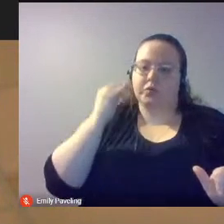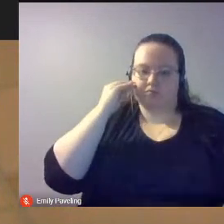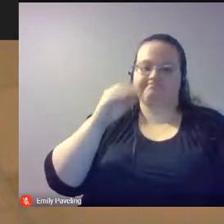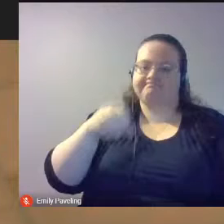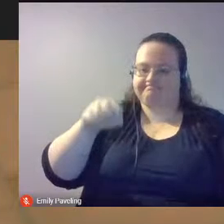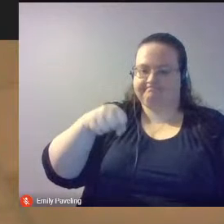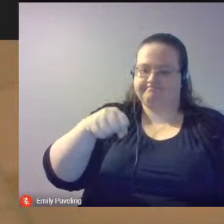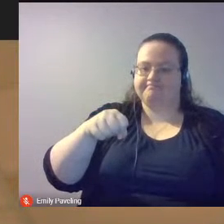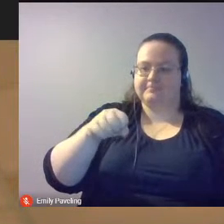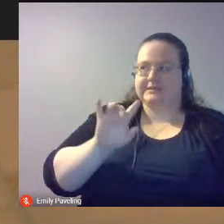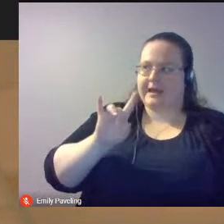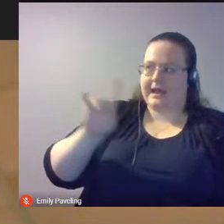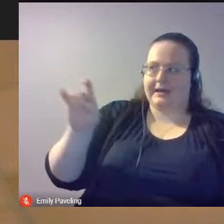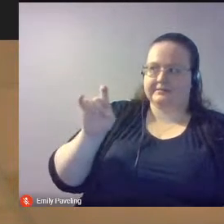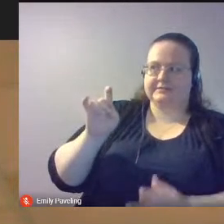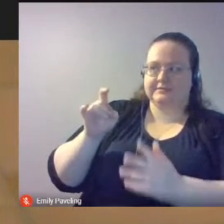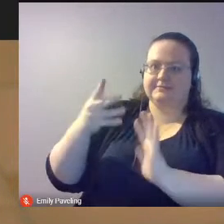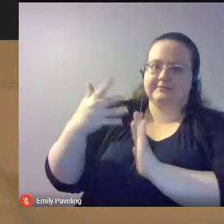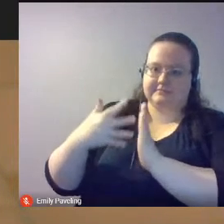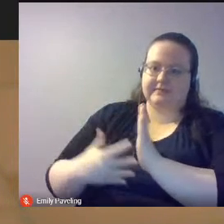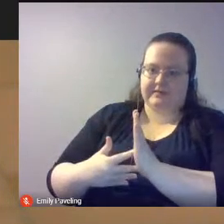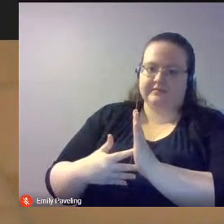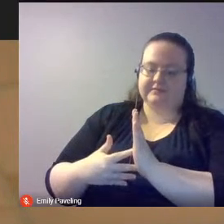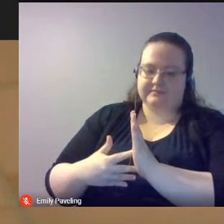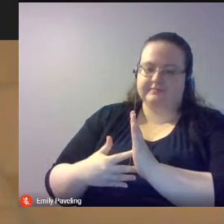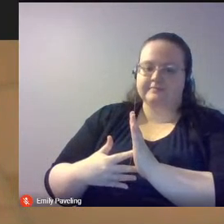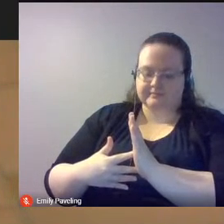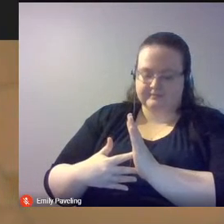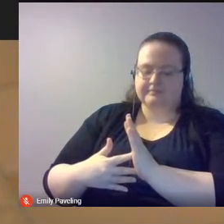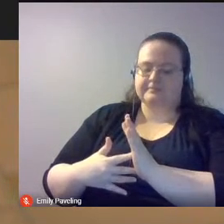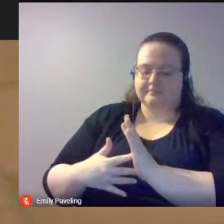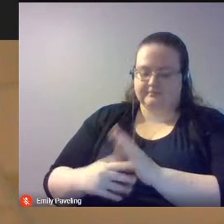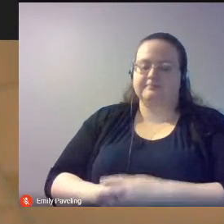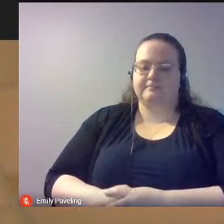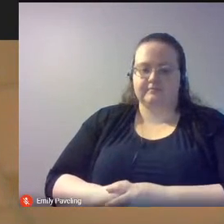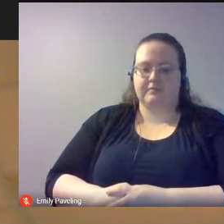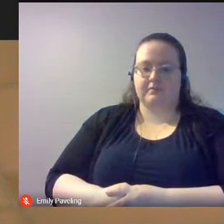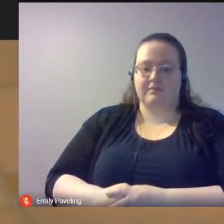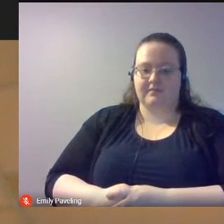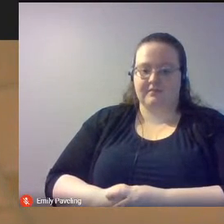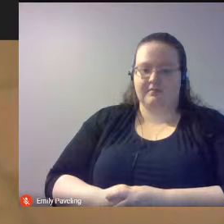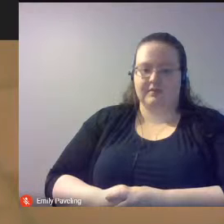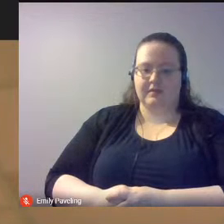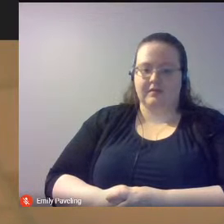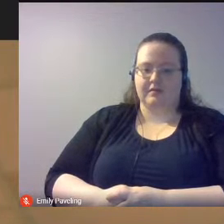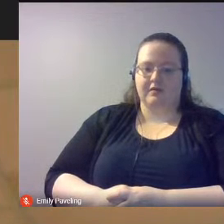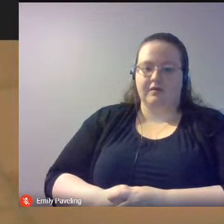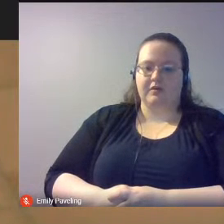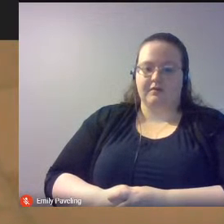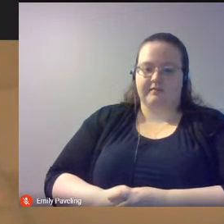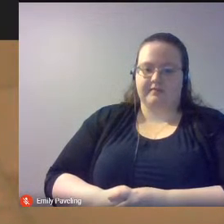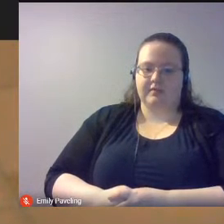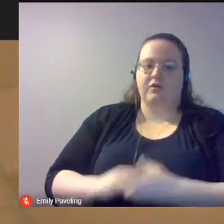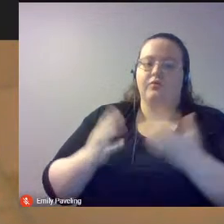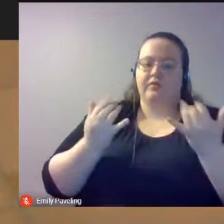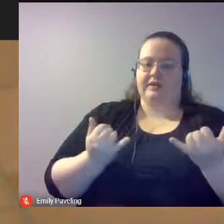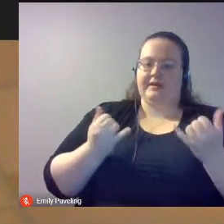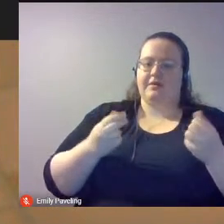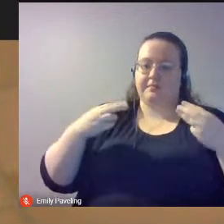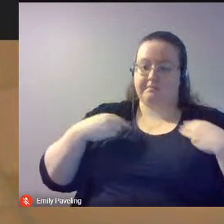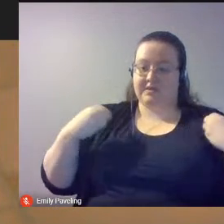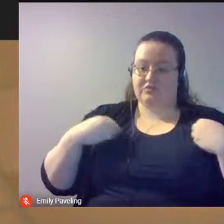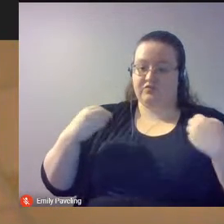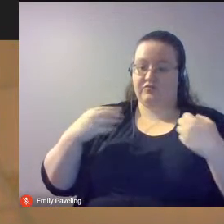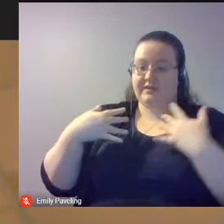should seek medical assessment. Right now, we are still waiting for that guidance document from the Ministry of Health